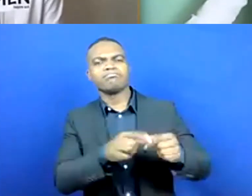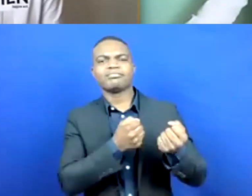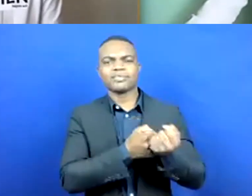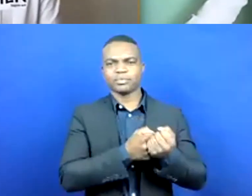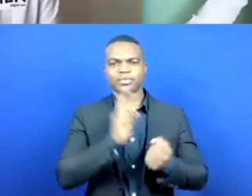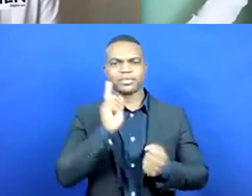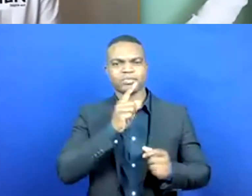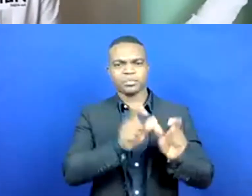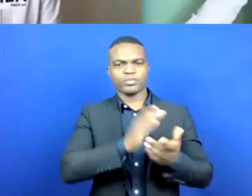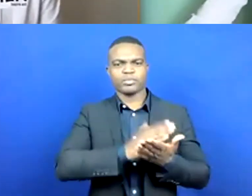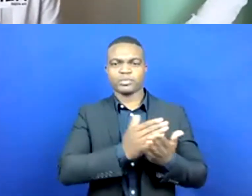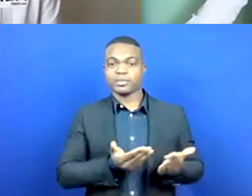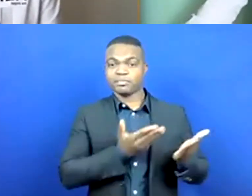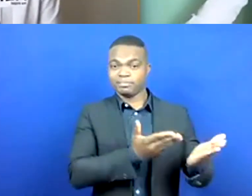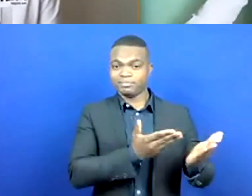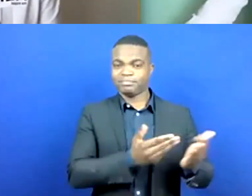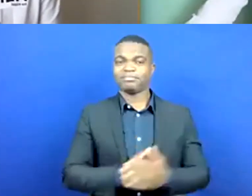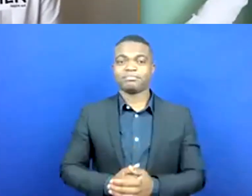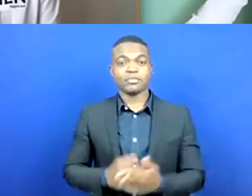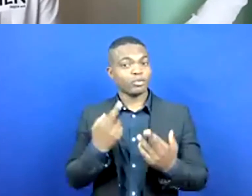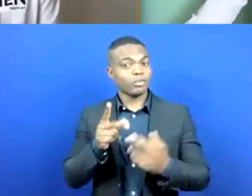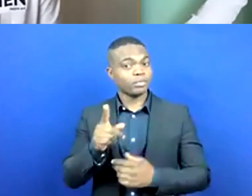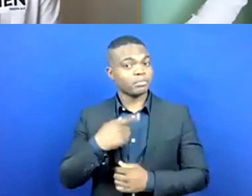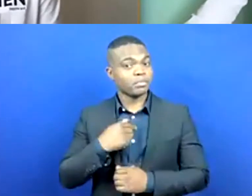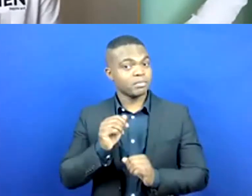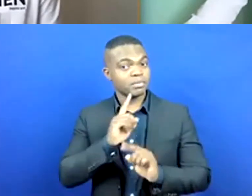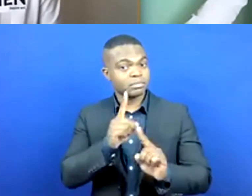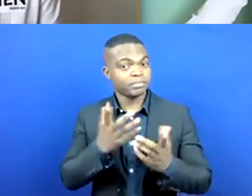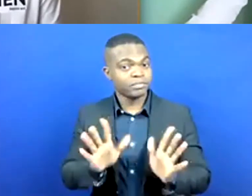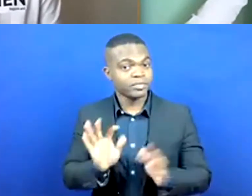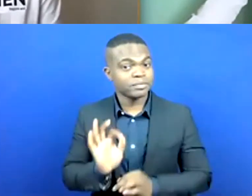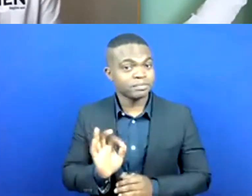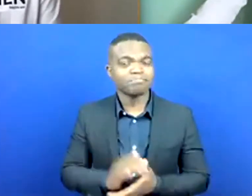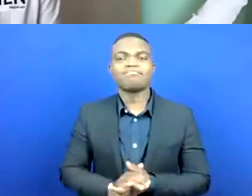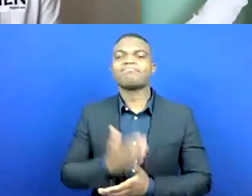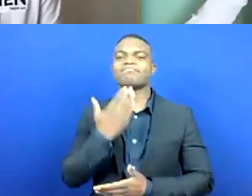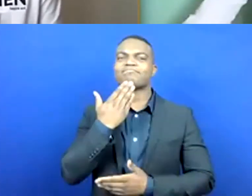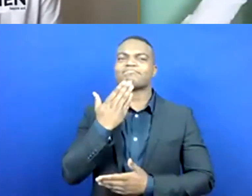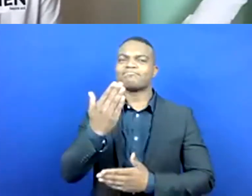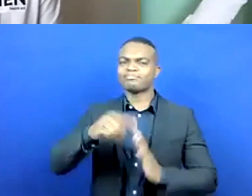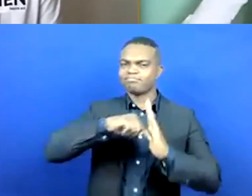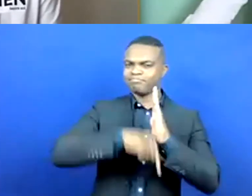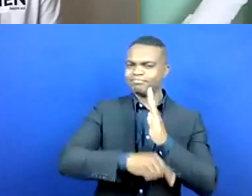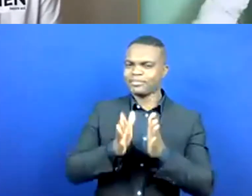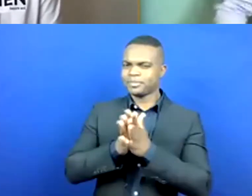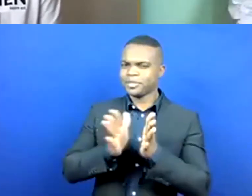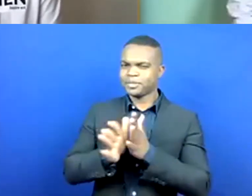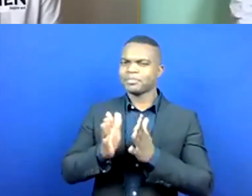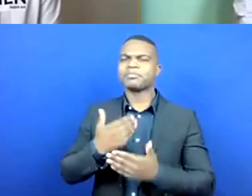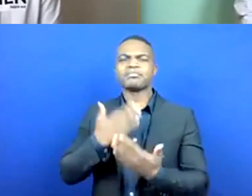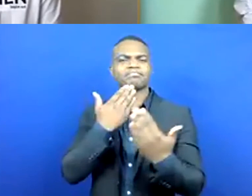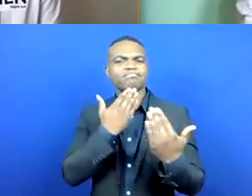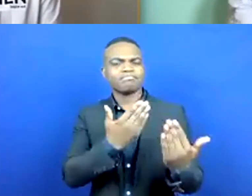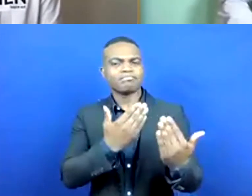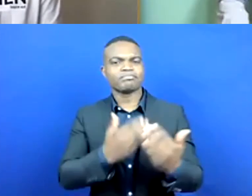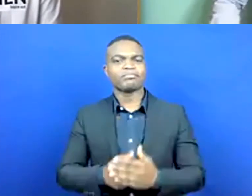you. We have people who have said that they have similar issues in their countries, and